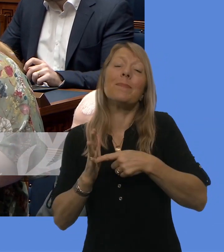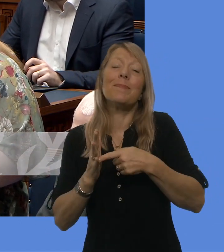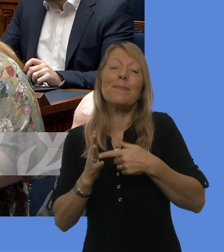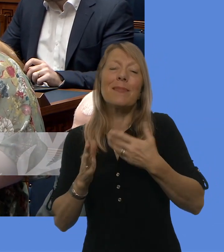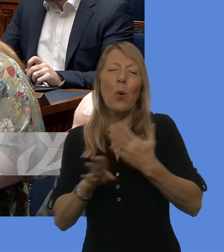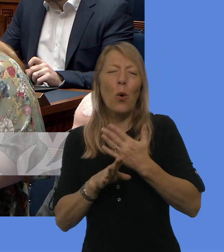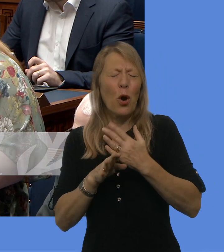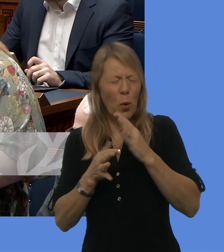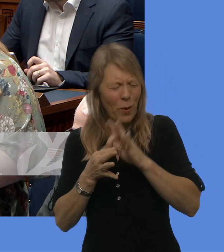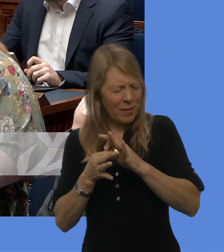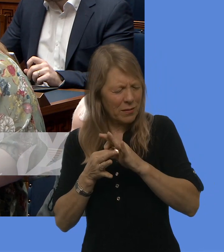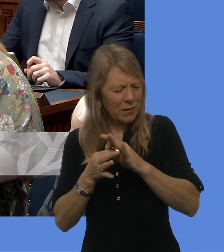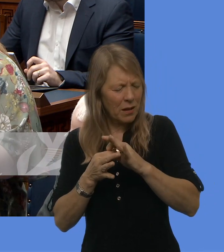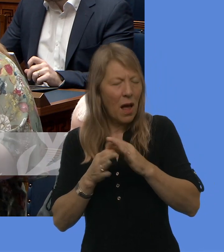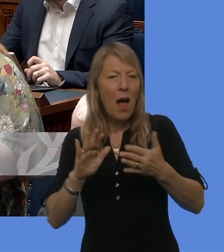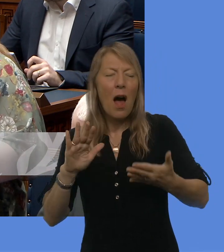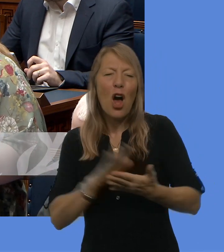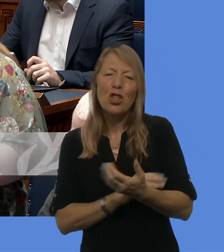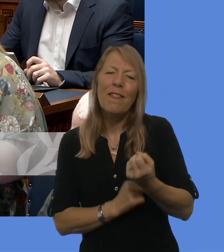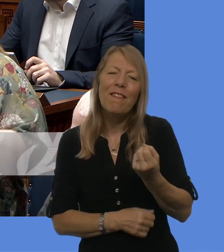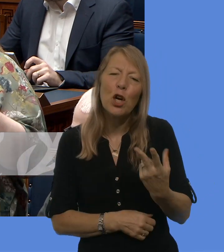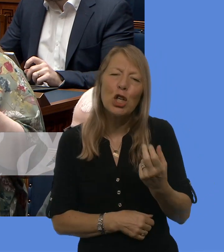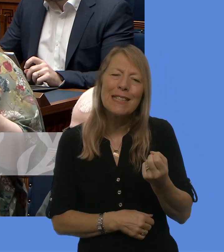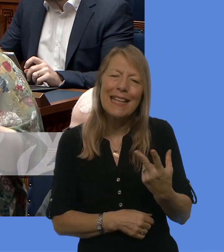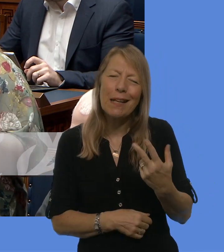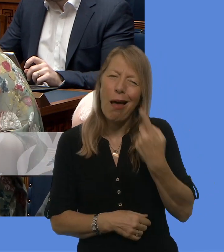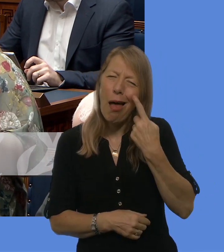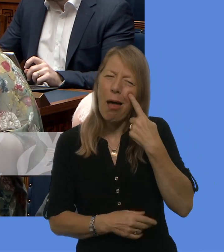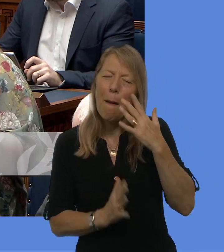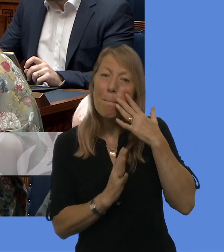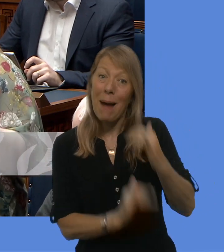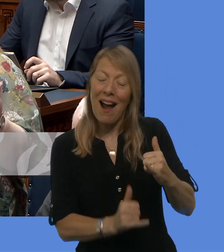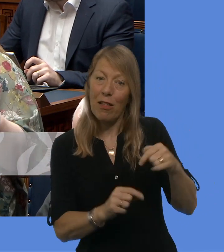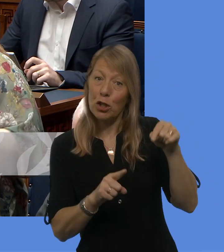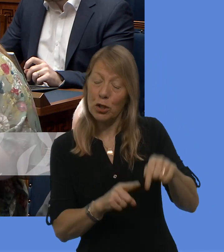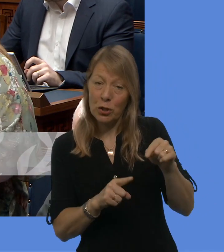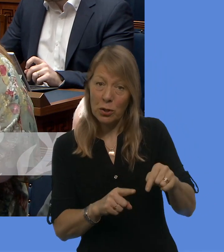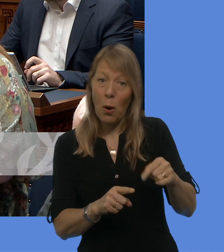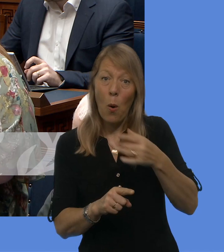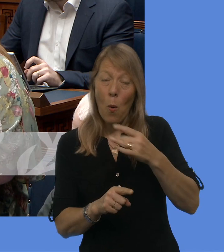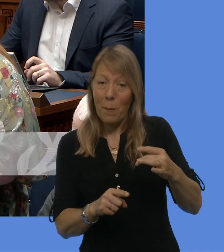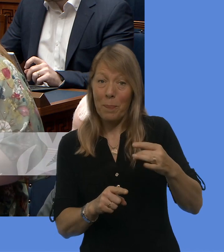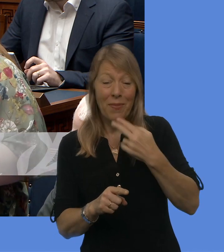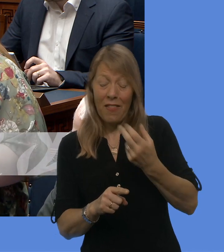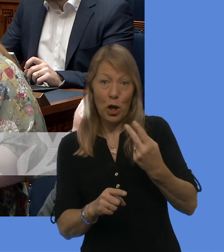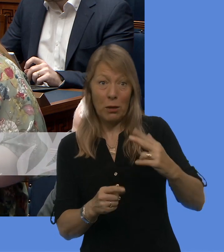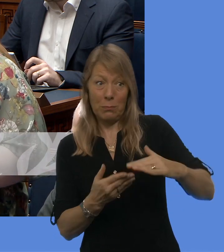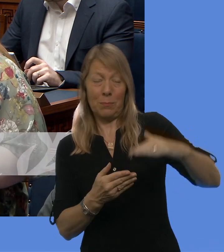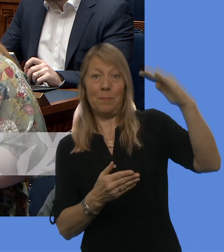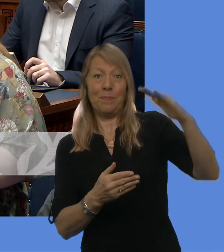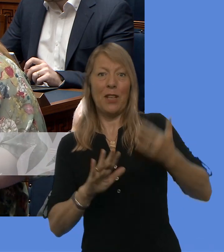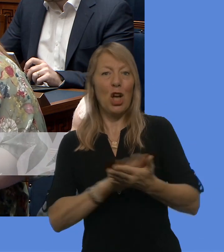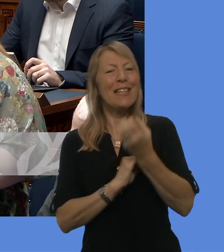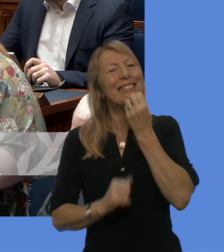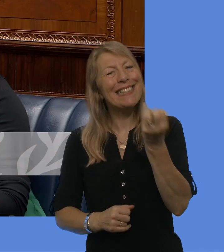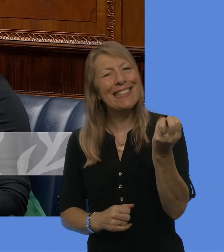the under 13s pilot and now hopefully extending that to under 16s to expedite those cases through the justice system, to give